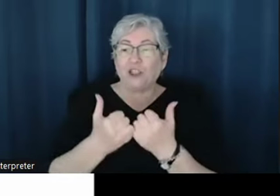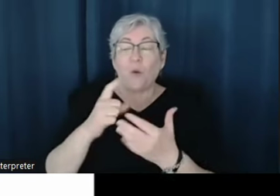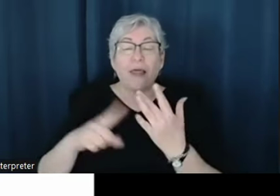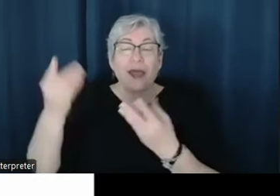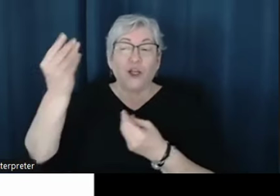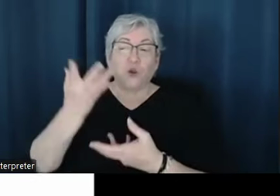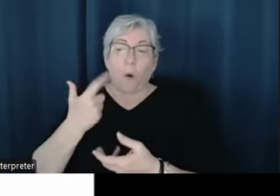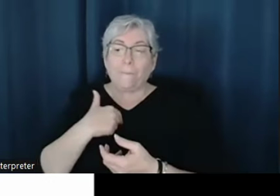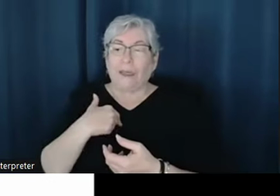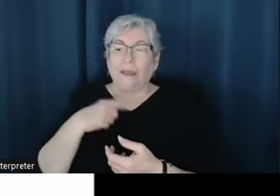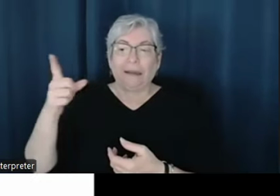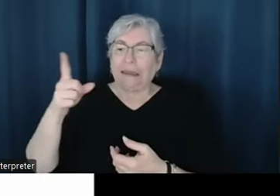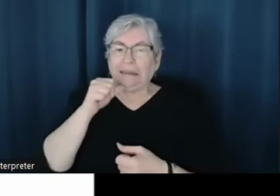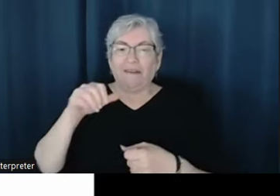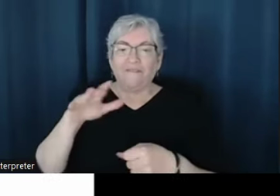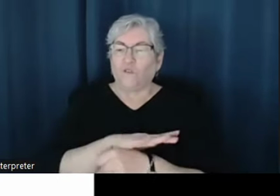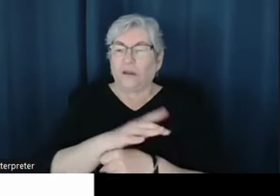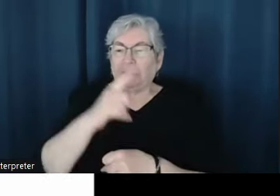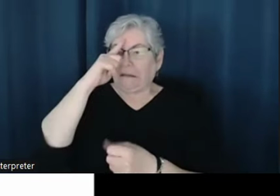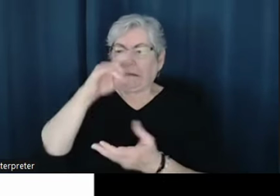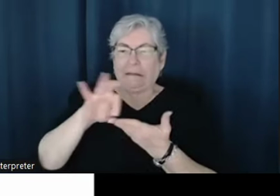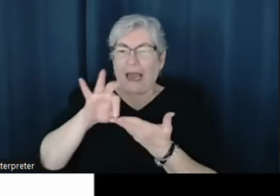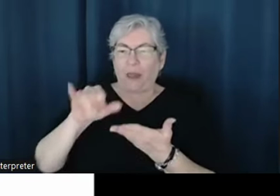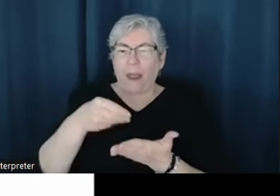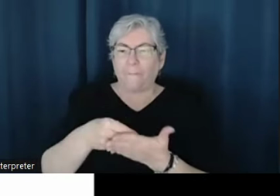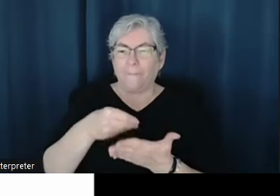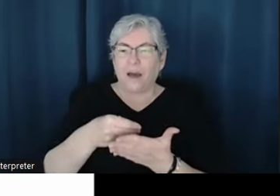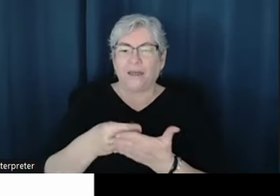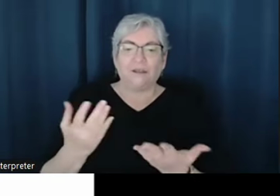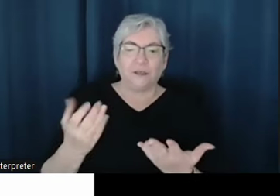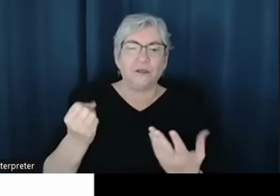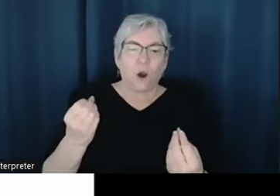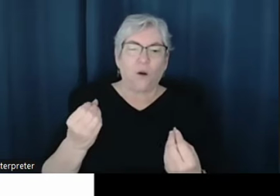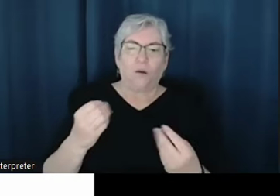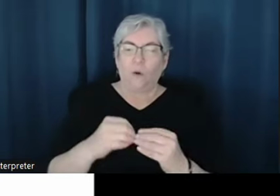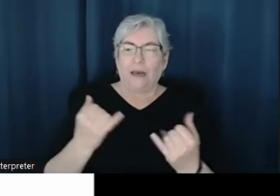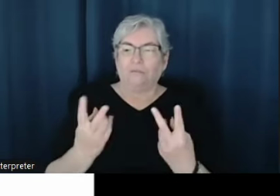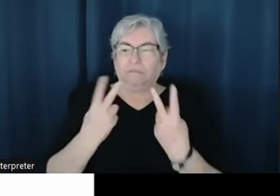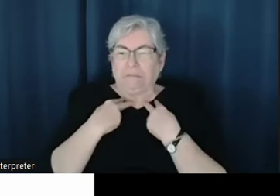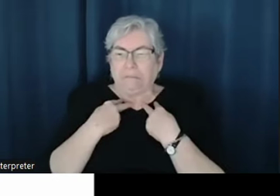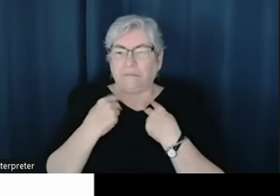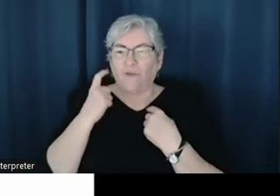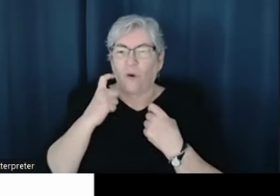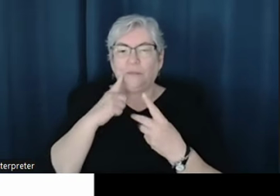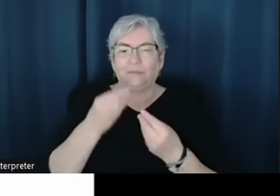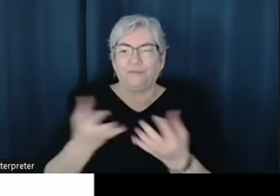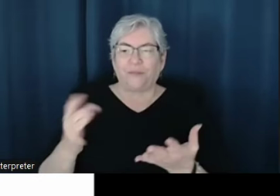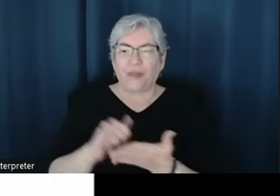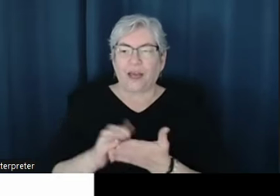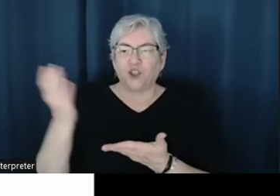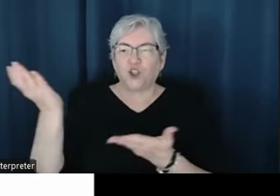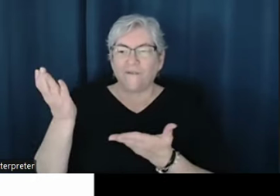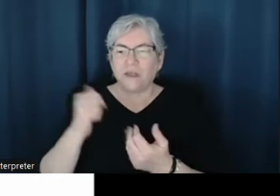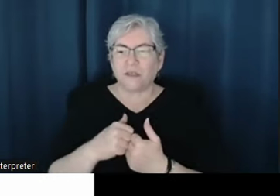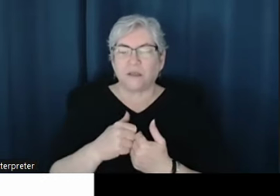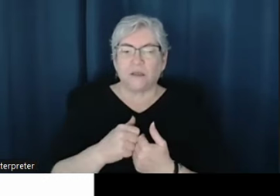told, didn't really fully account for that. So that's why there's been more of a crunch in terms of providing services. But